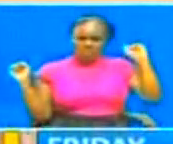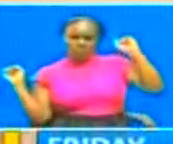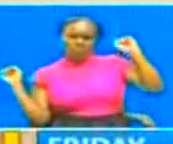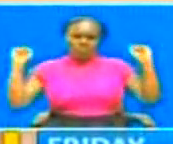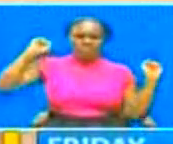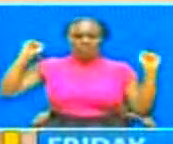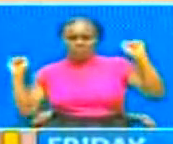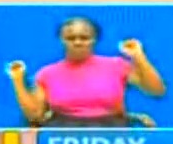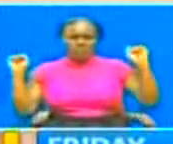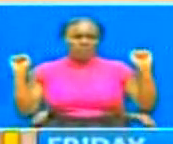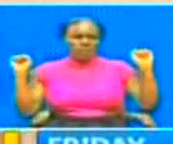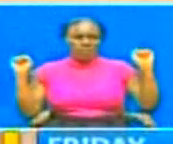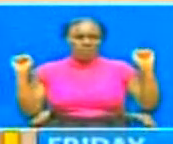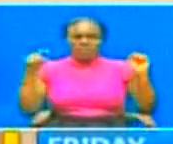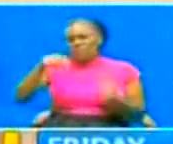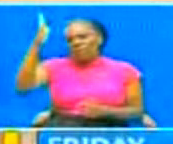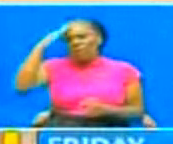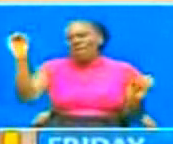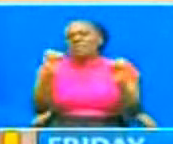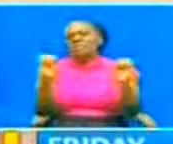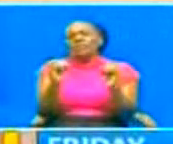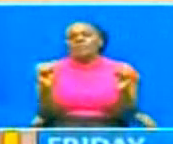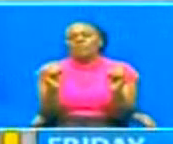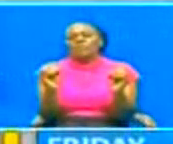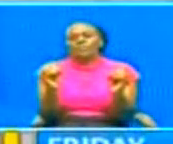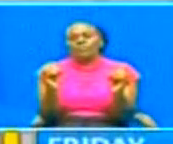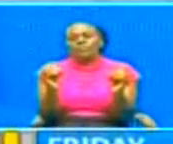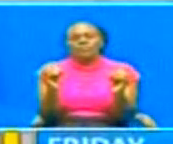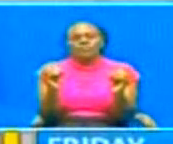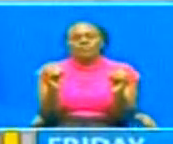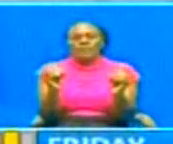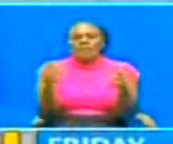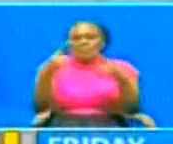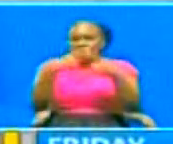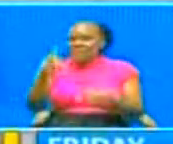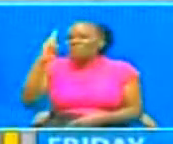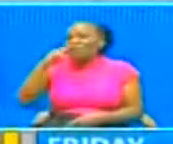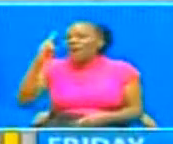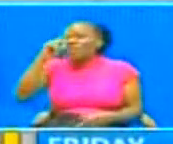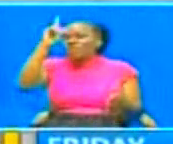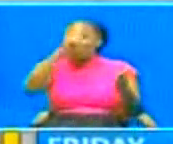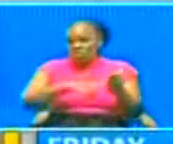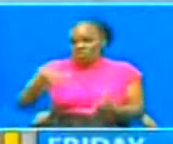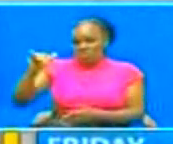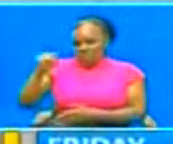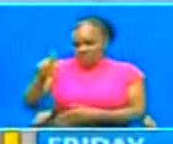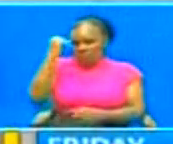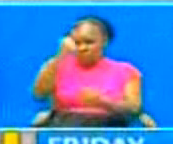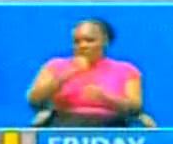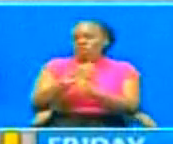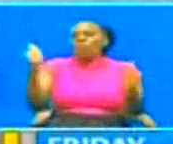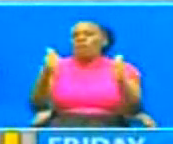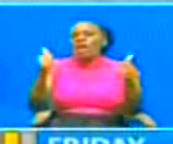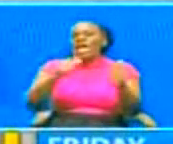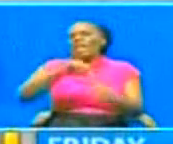kids. Even you don't aware what the importance of education. But the irony of Ibrahim's why result is that he performed very well